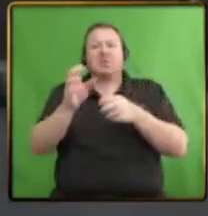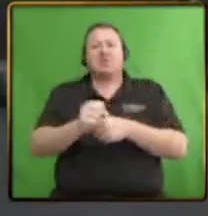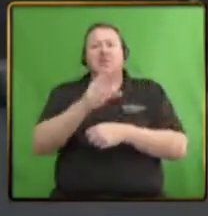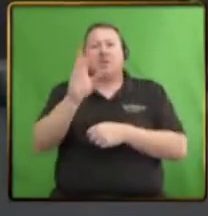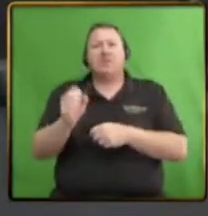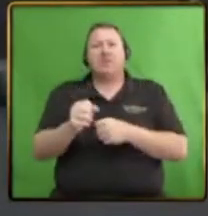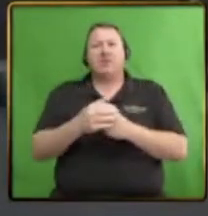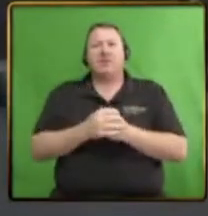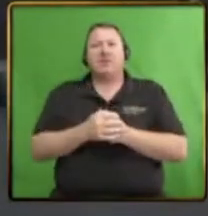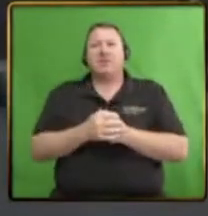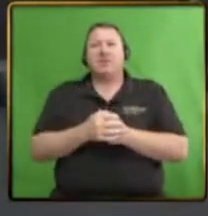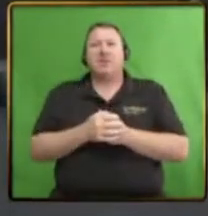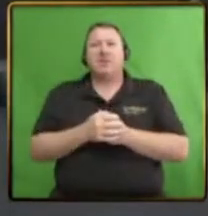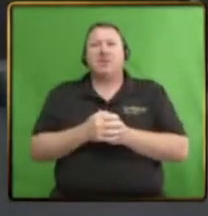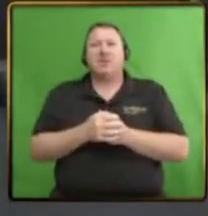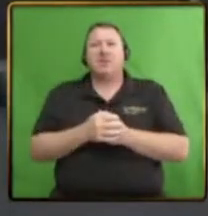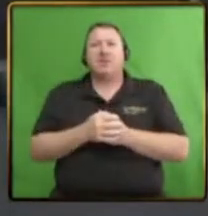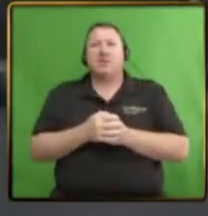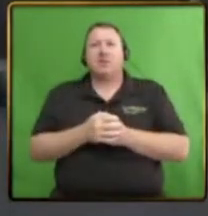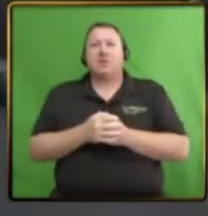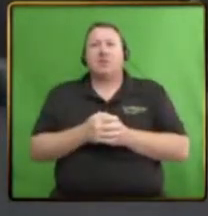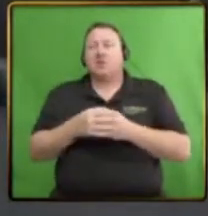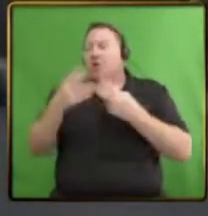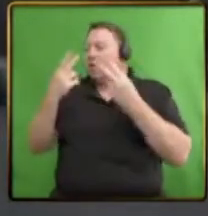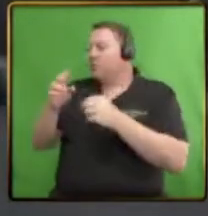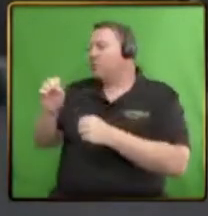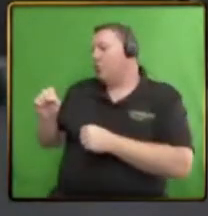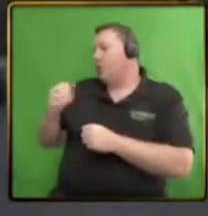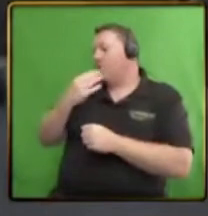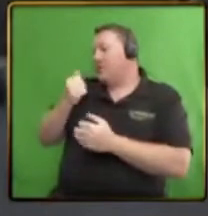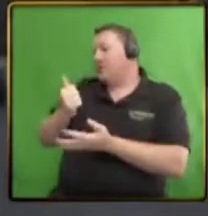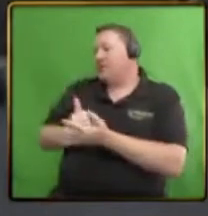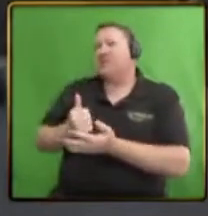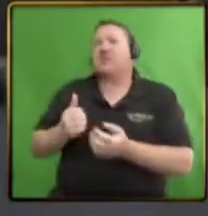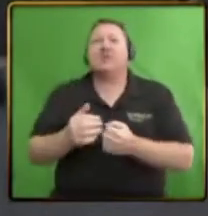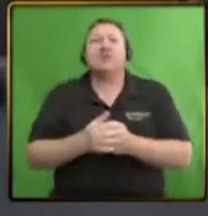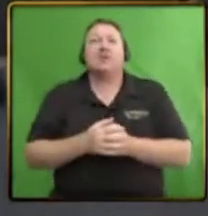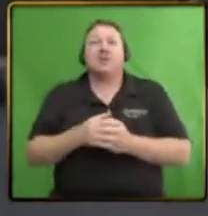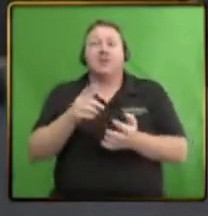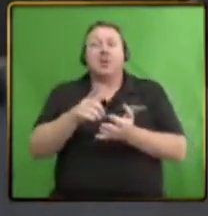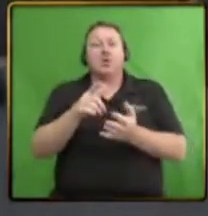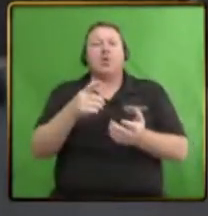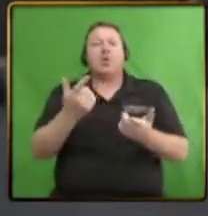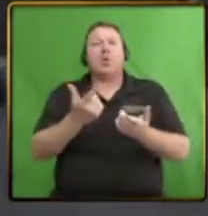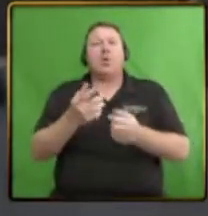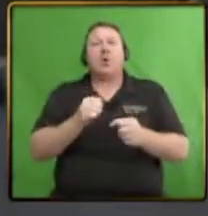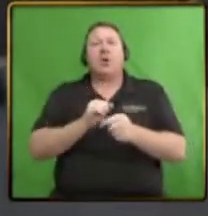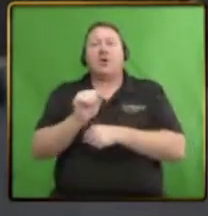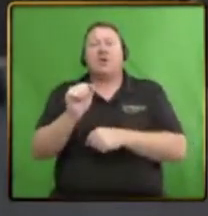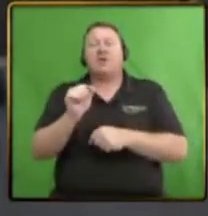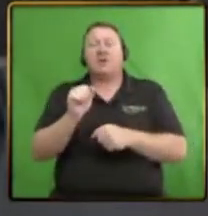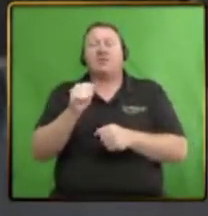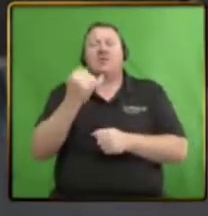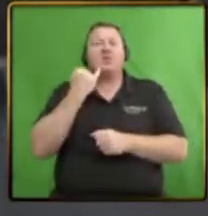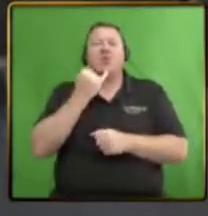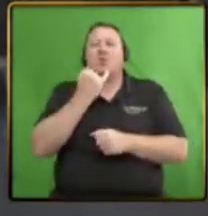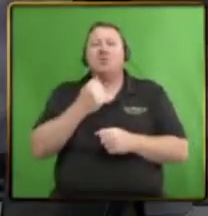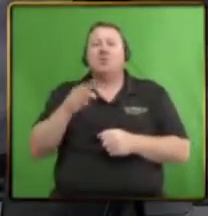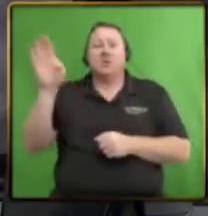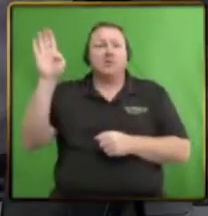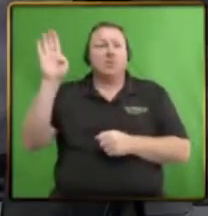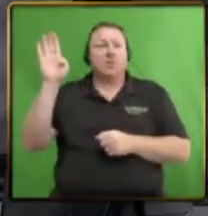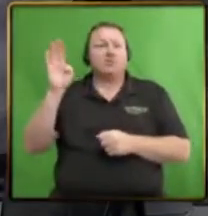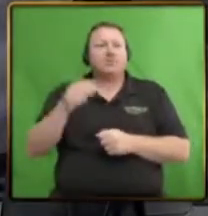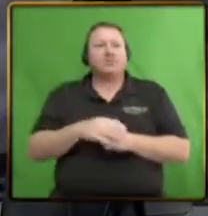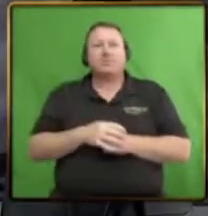that government prioritizes international relations and lawfare against Israel. Swart, please take your seat. There is a point of